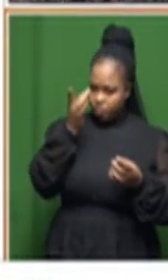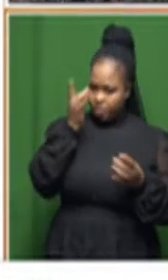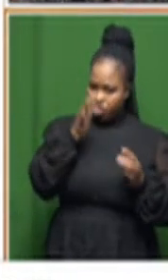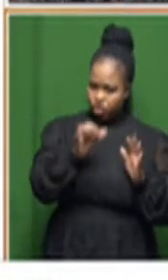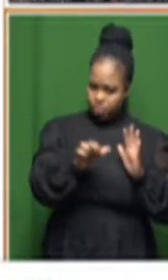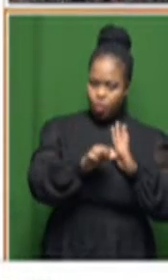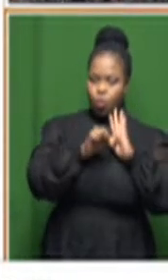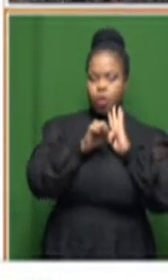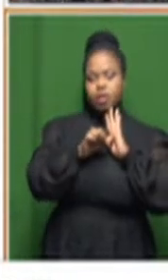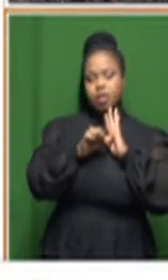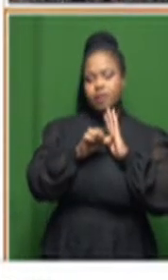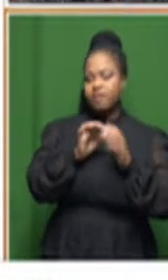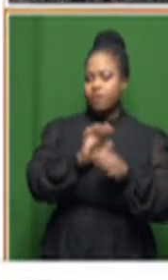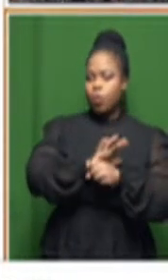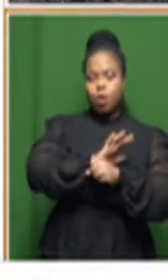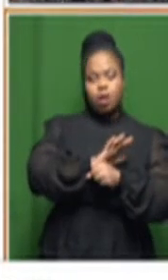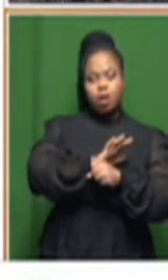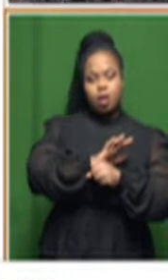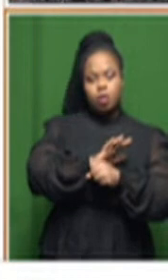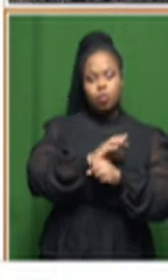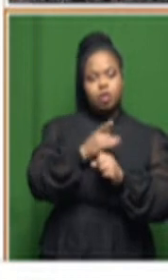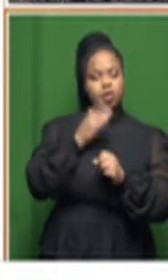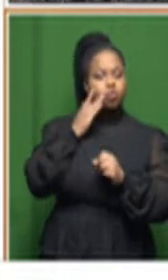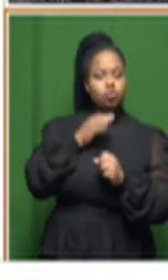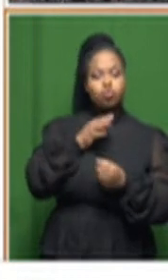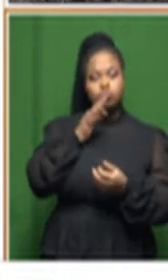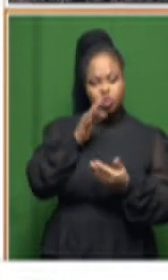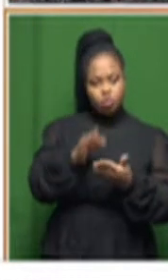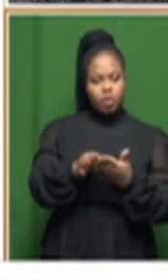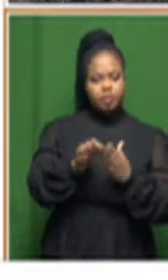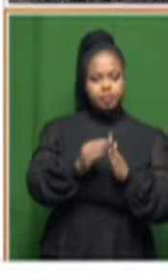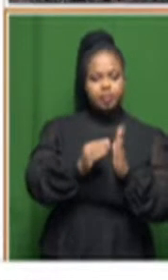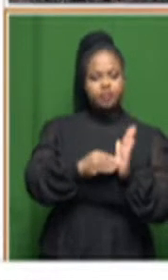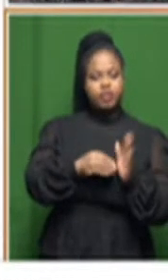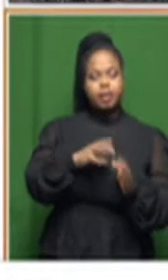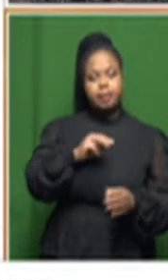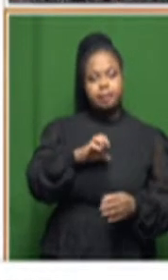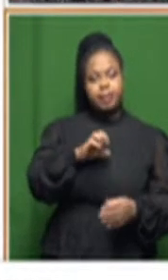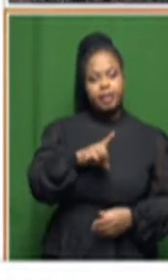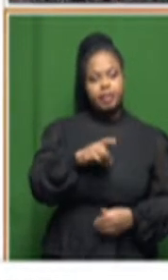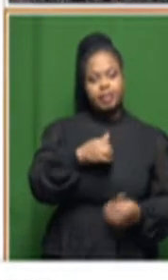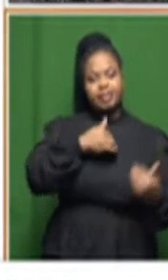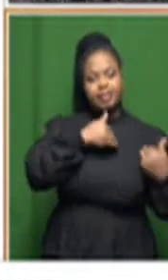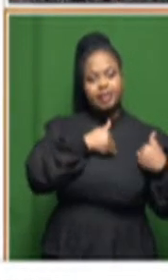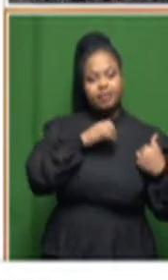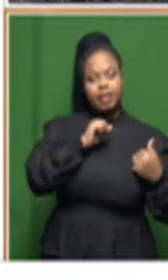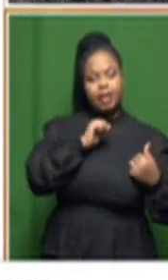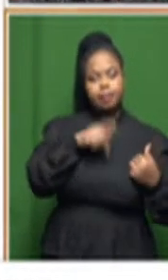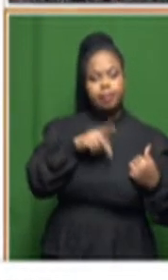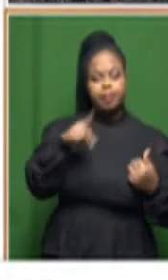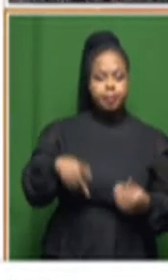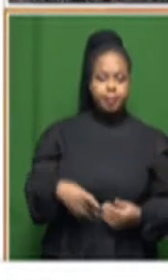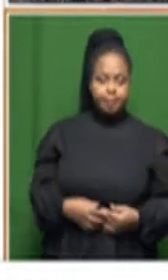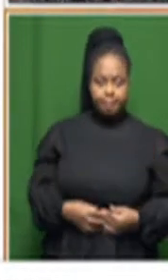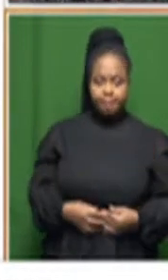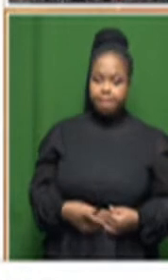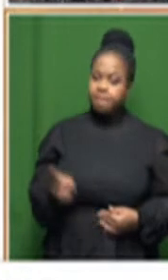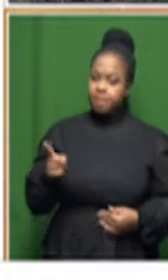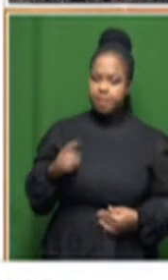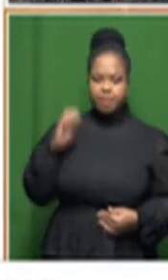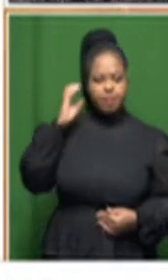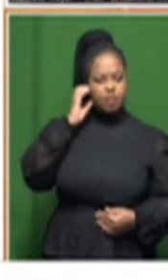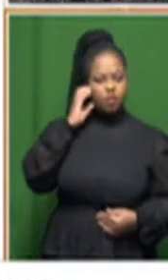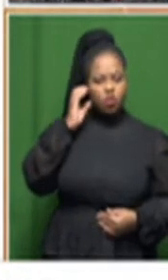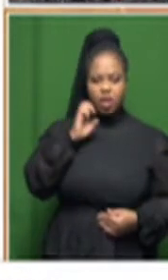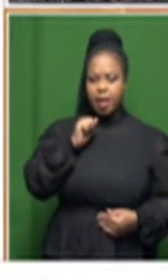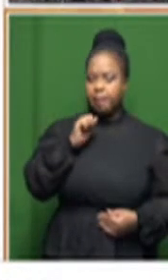necessary information as it is being requested in the MedSafety app. So talking about the MedSafety app, it's a mobile